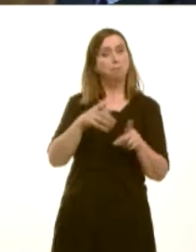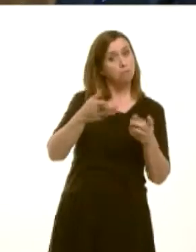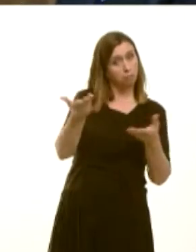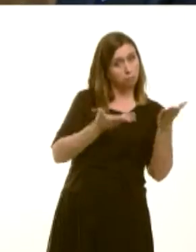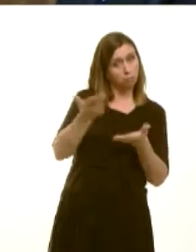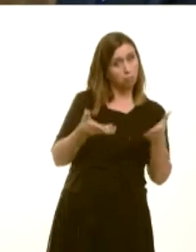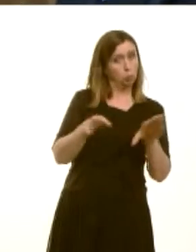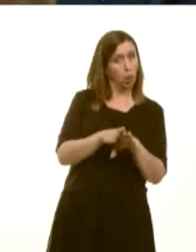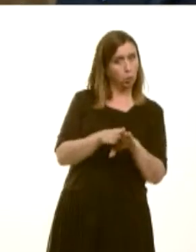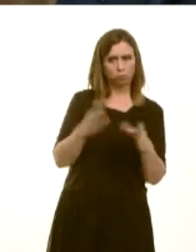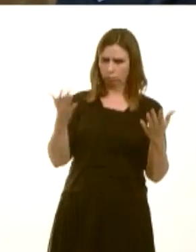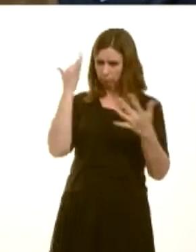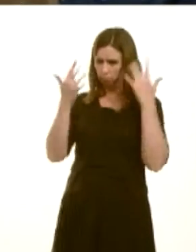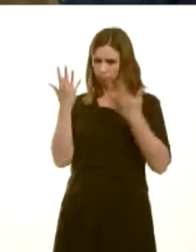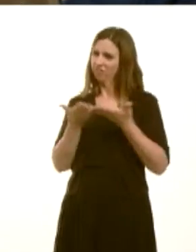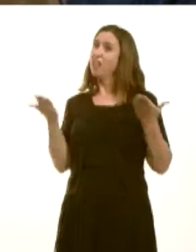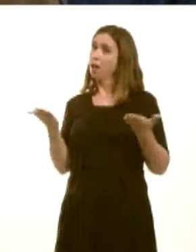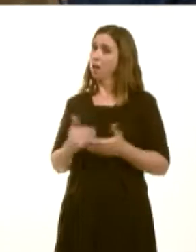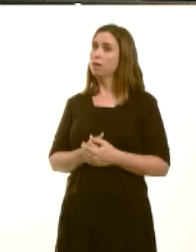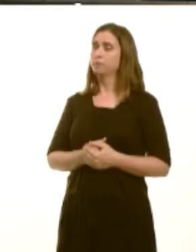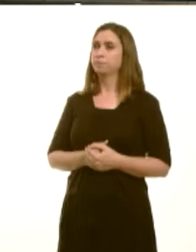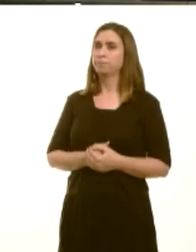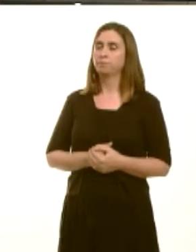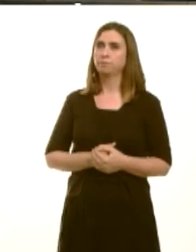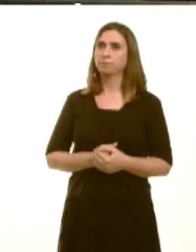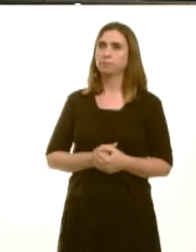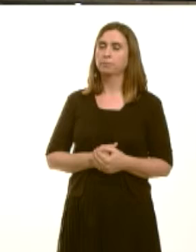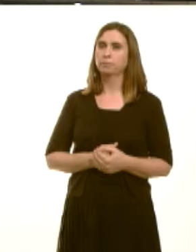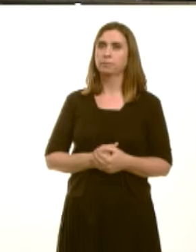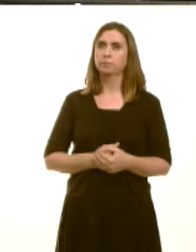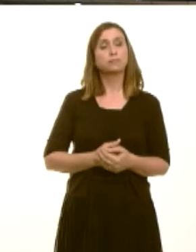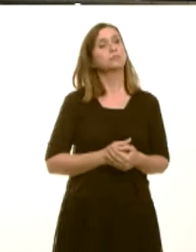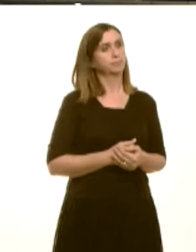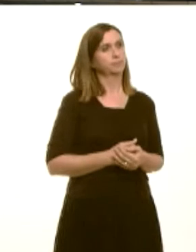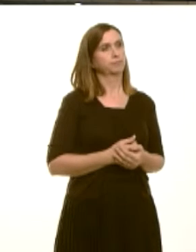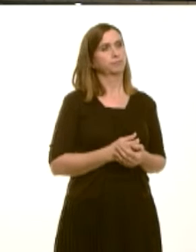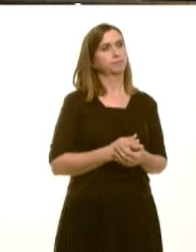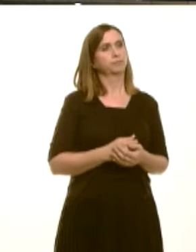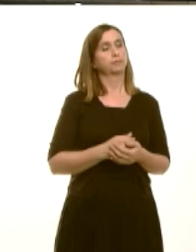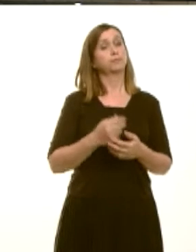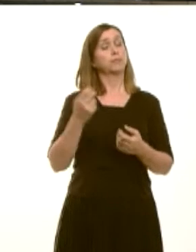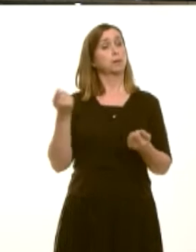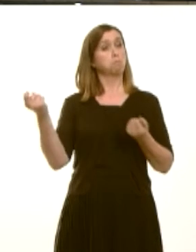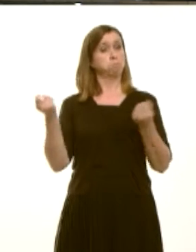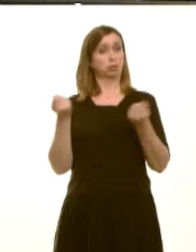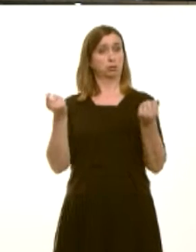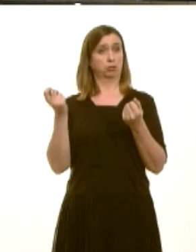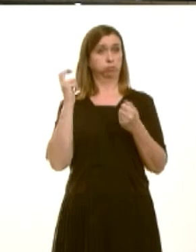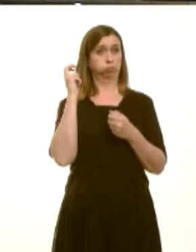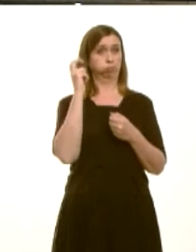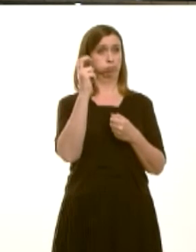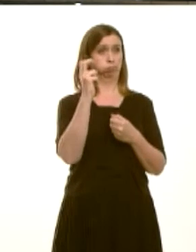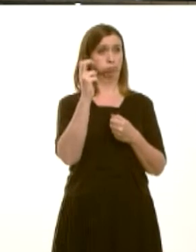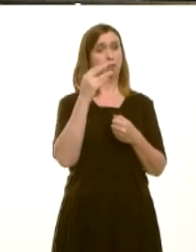7, Gwenda Thomas. Thank you, Presiding Officer. Will the First Minister make a statement on the regulation of bus services in Wales? Yes,